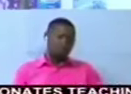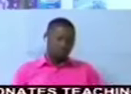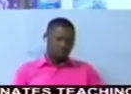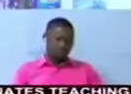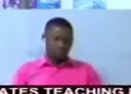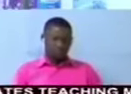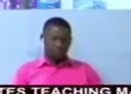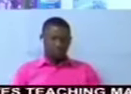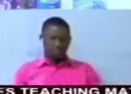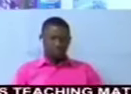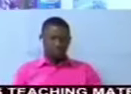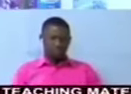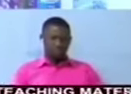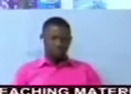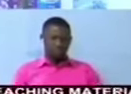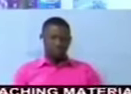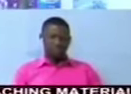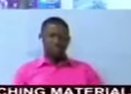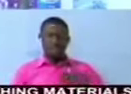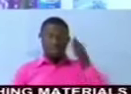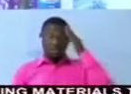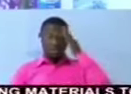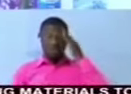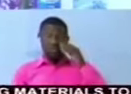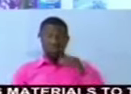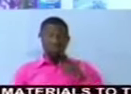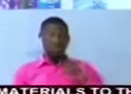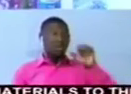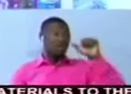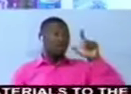naa ne Alaji Mor. I know Alaji Mor.